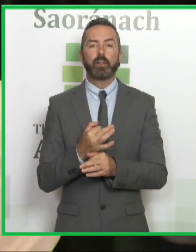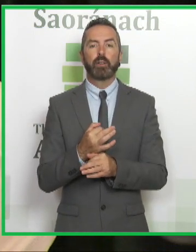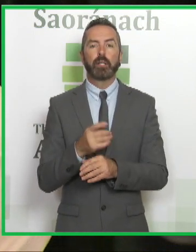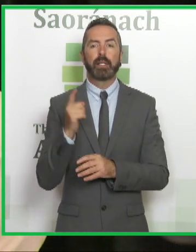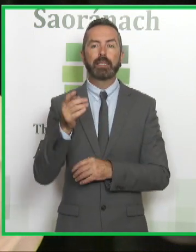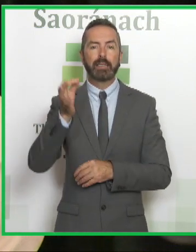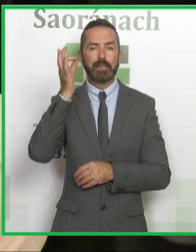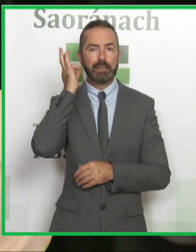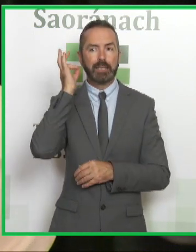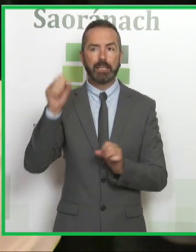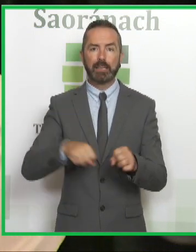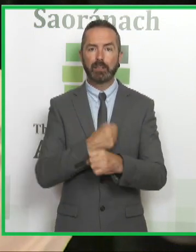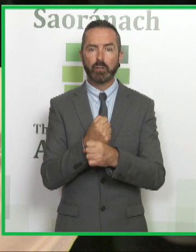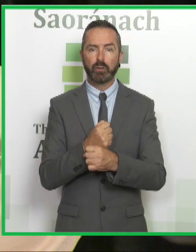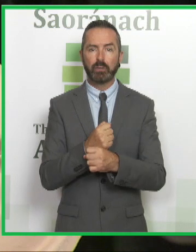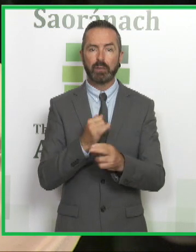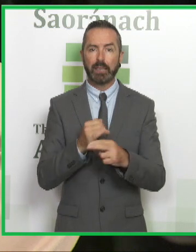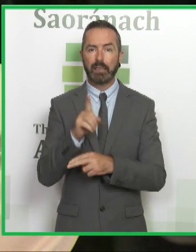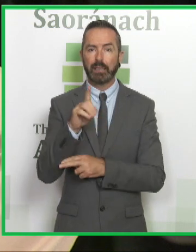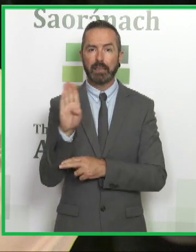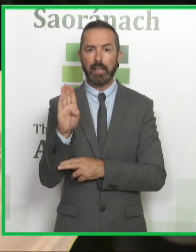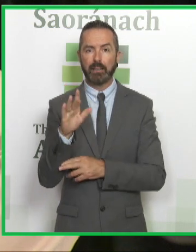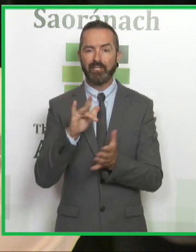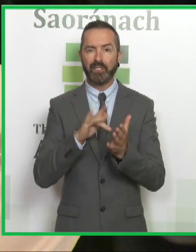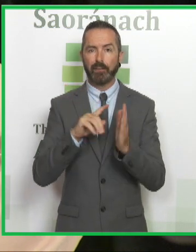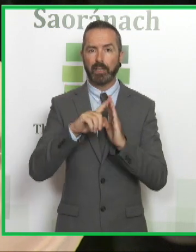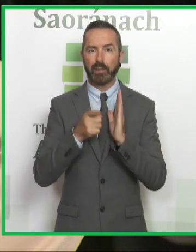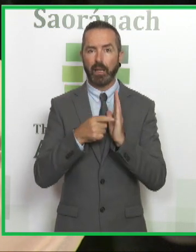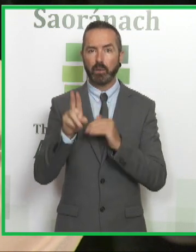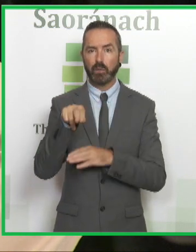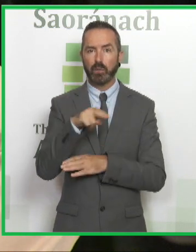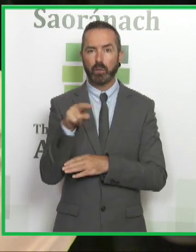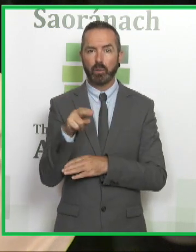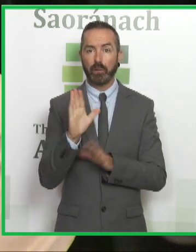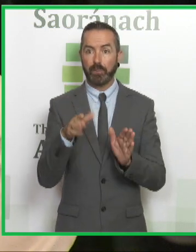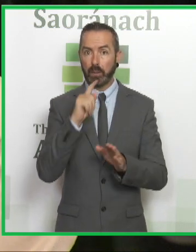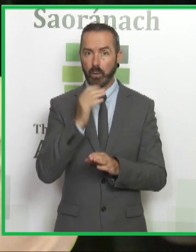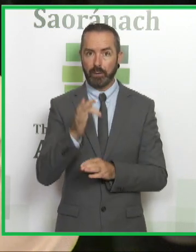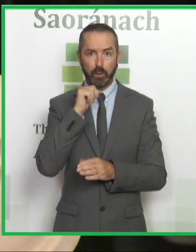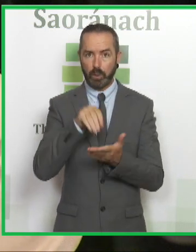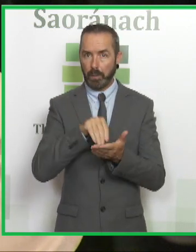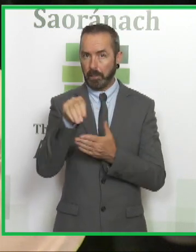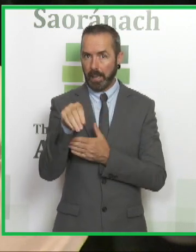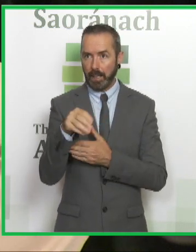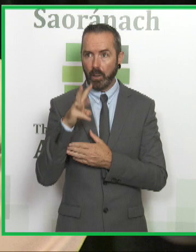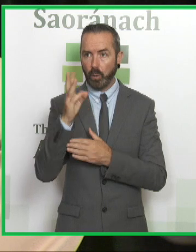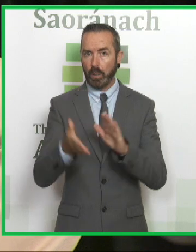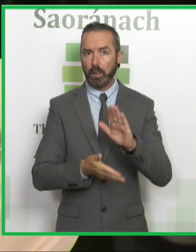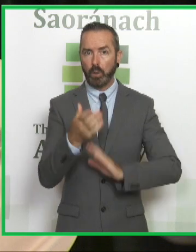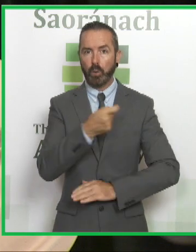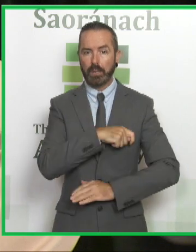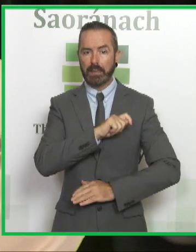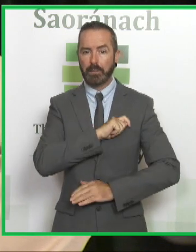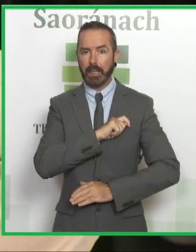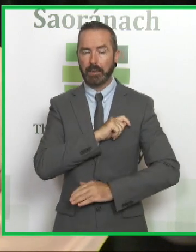his teenage son is in debt of €15,000, has been told if he didn't pay the drug debt that he had to go to Spain to pay off the